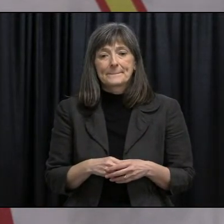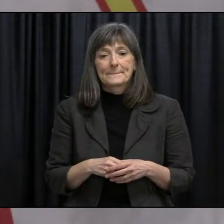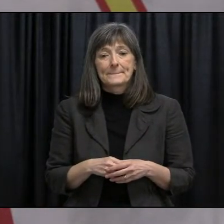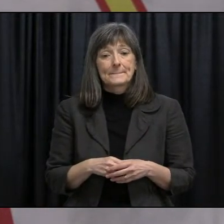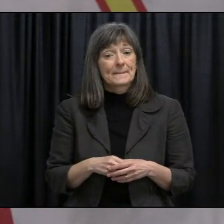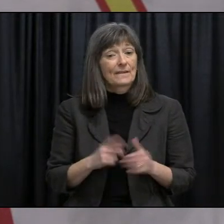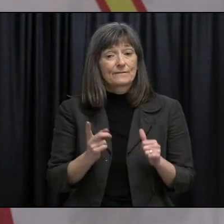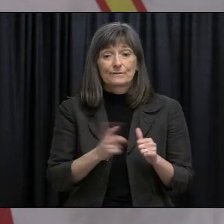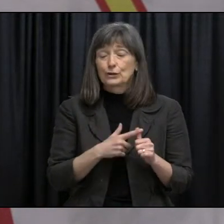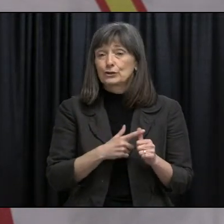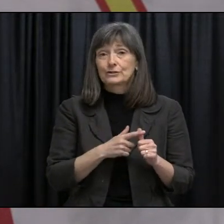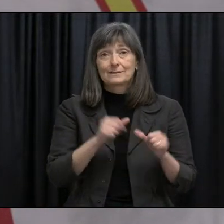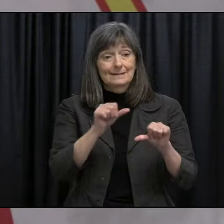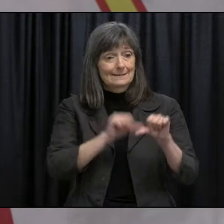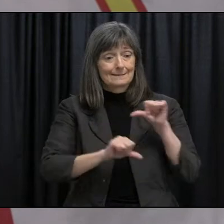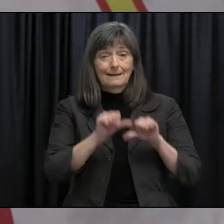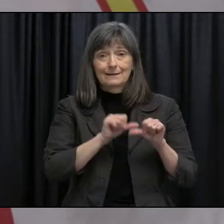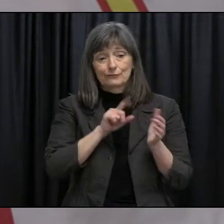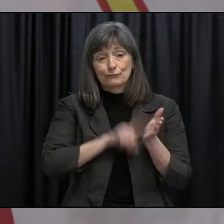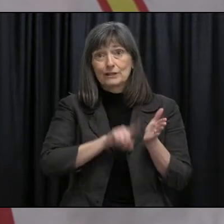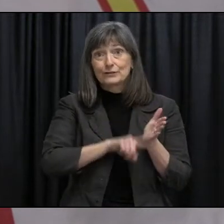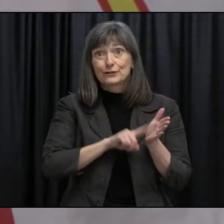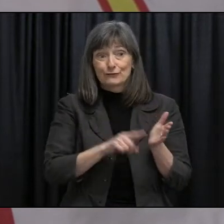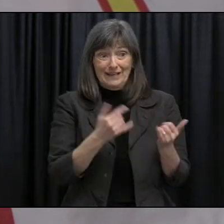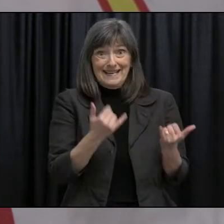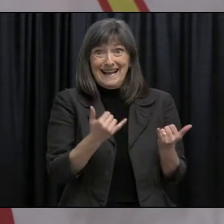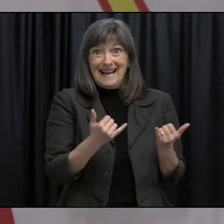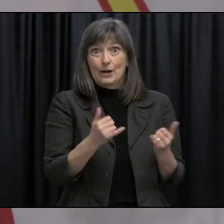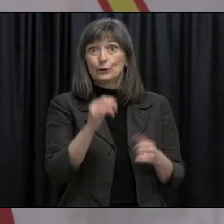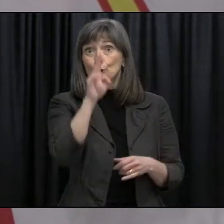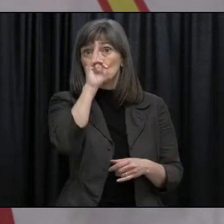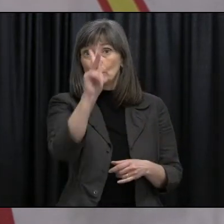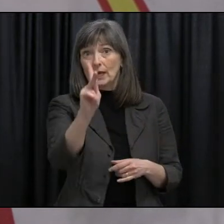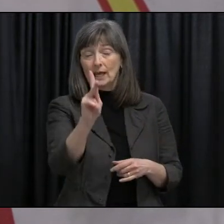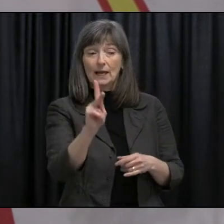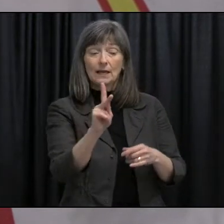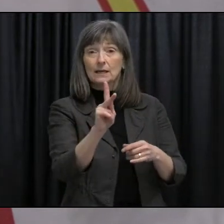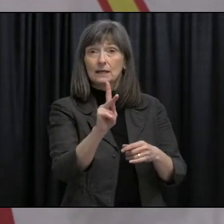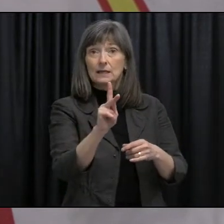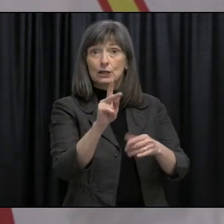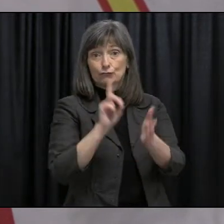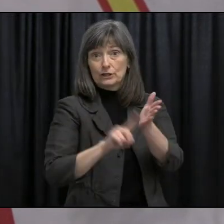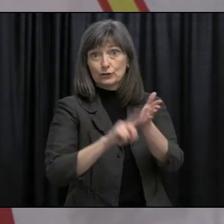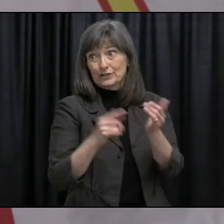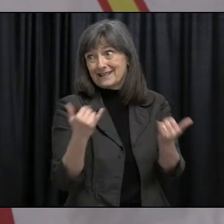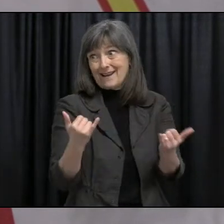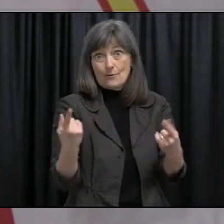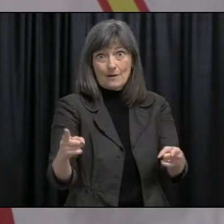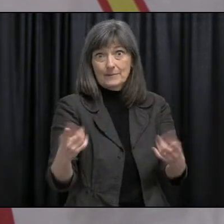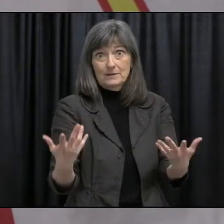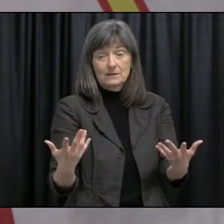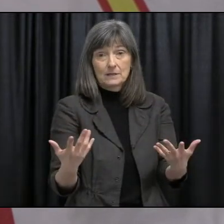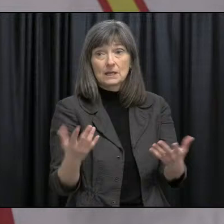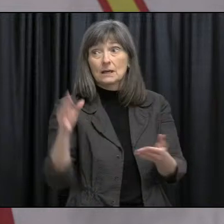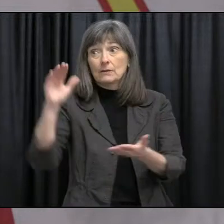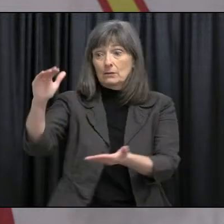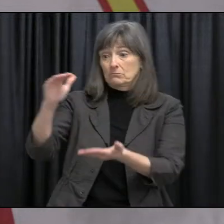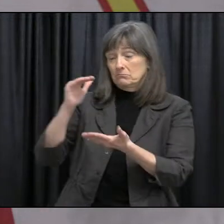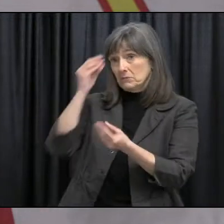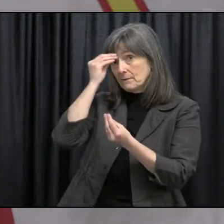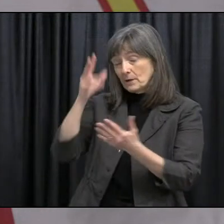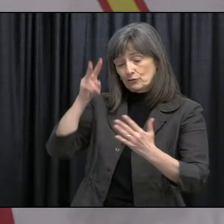the evidence comes out from this study that's being done in the UK, and once that comes out, we'll have more information